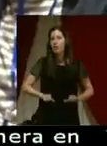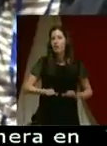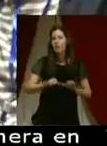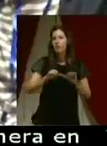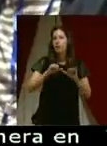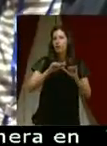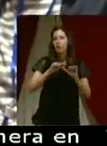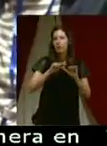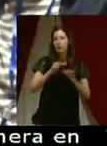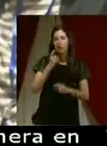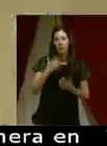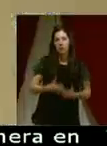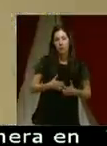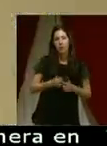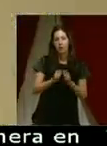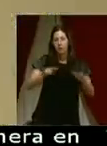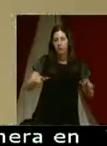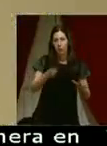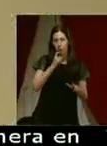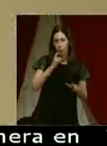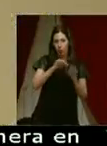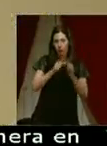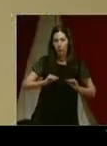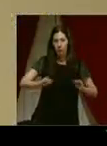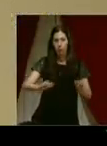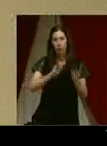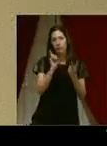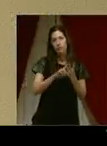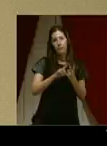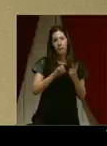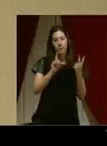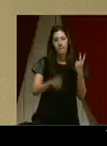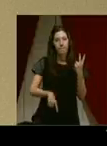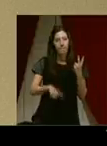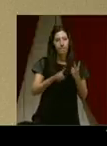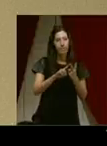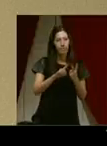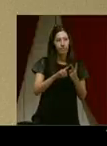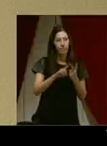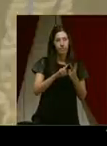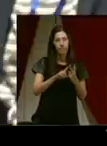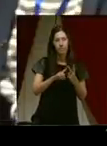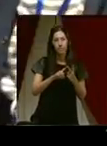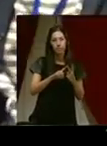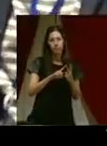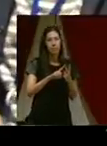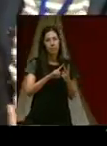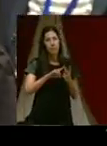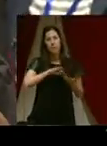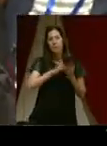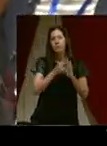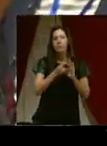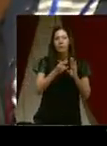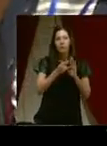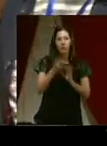The patent is on the way you open up the screen on that device. On the other hand, it